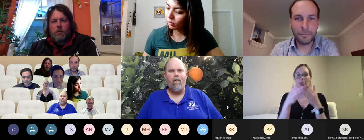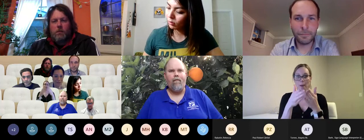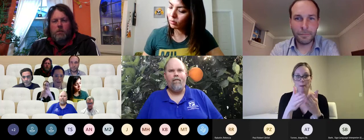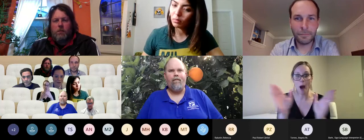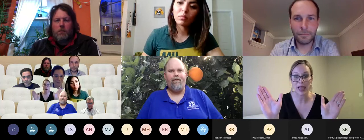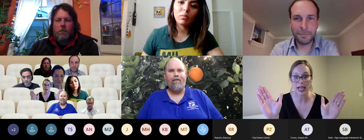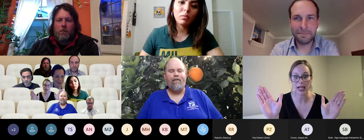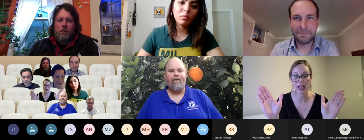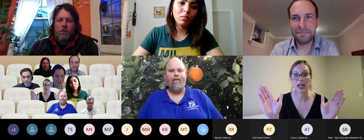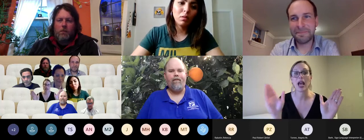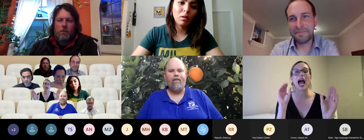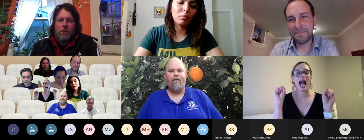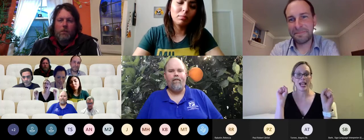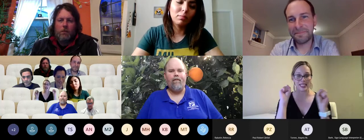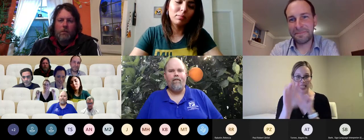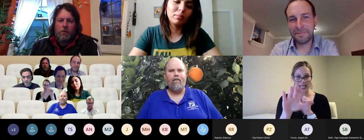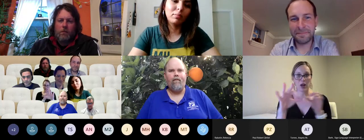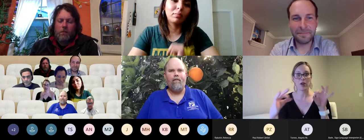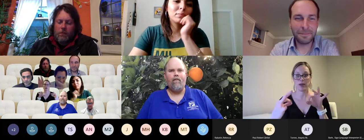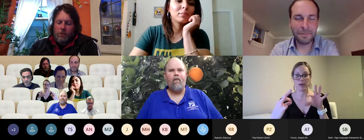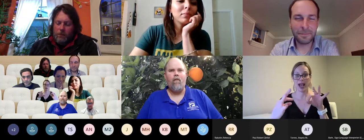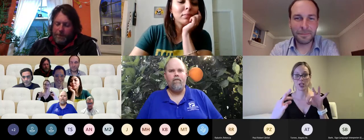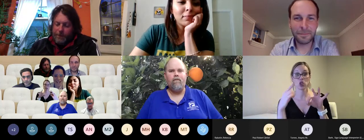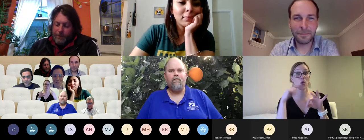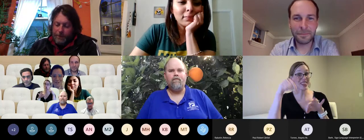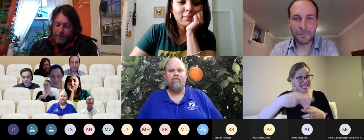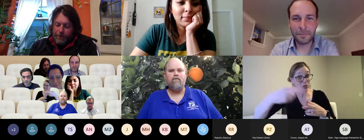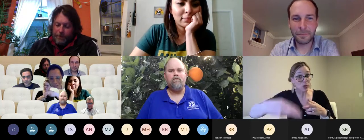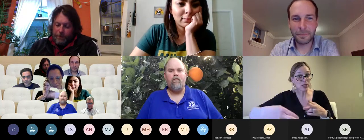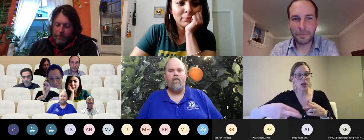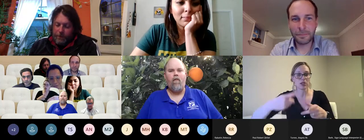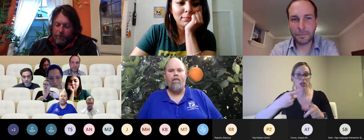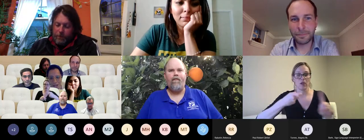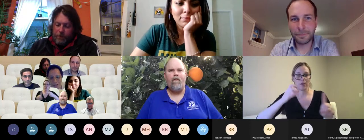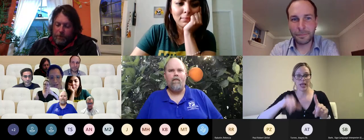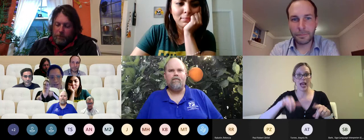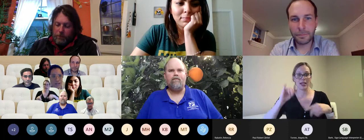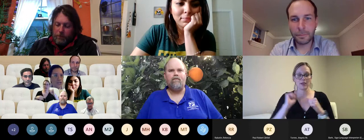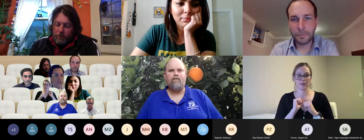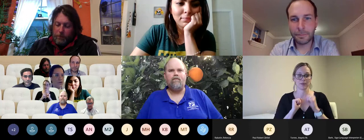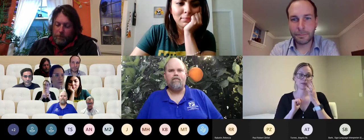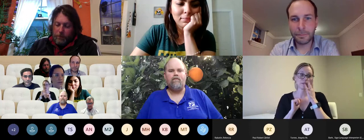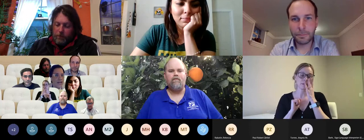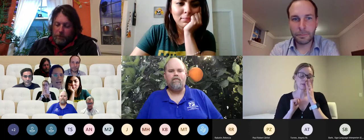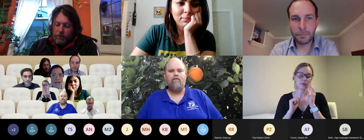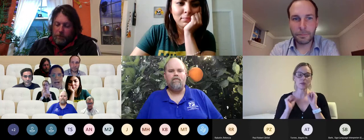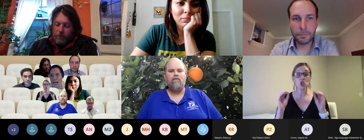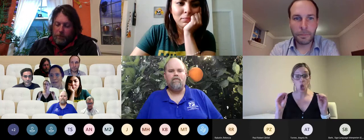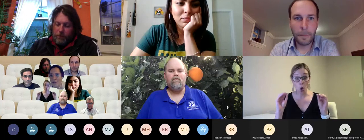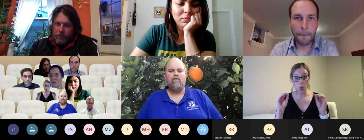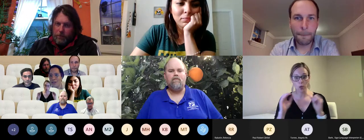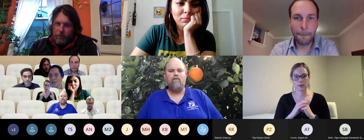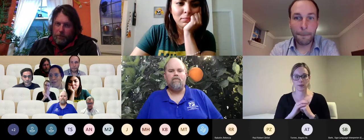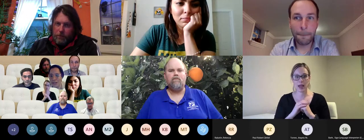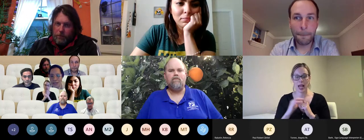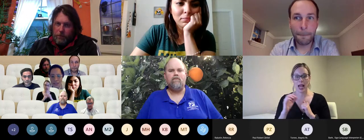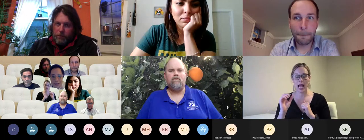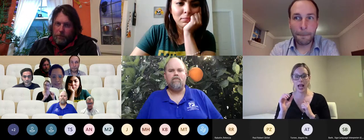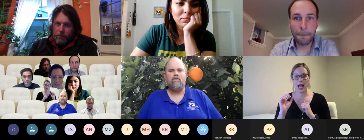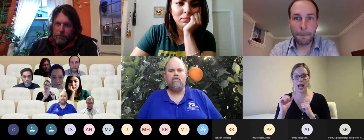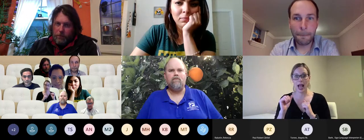is what's come out of it. We're distilling it down, so to speak. Okay, so I am going